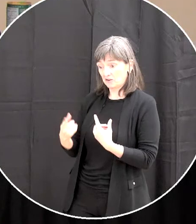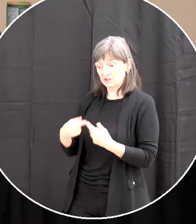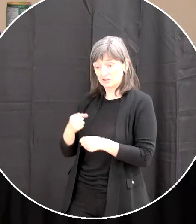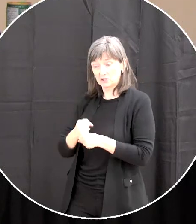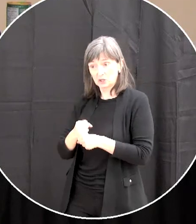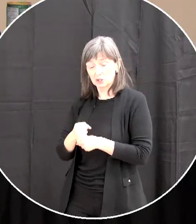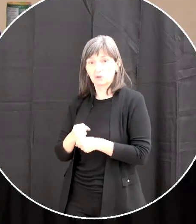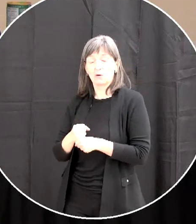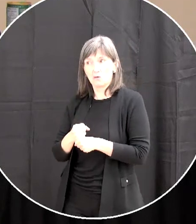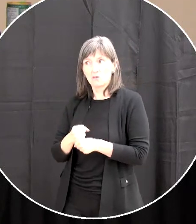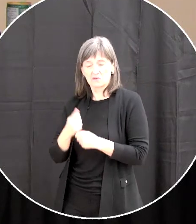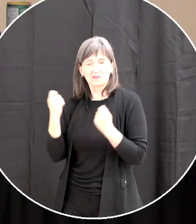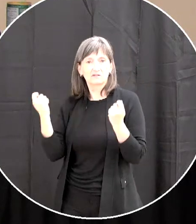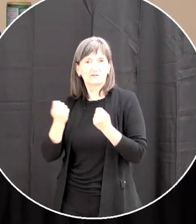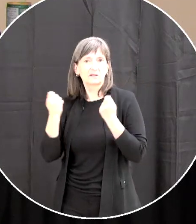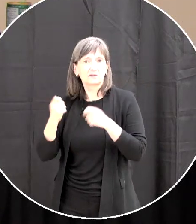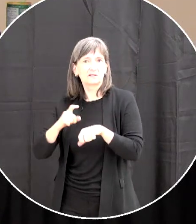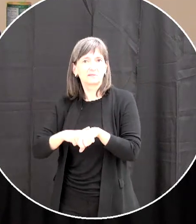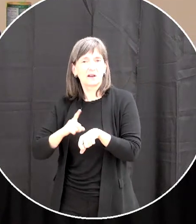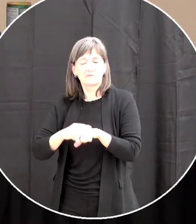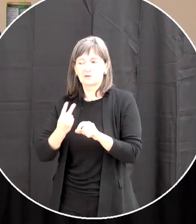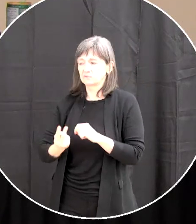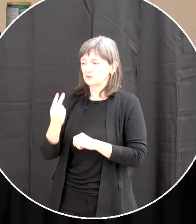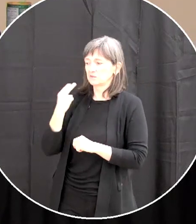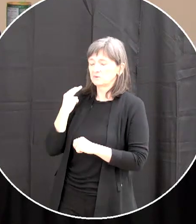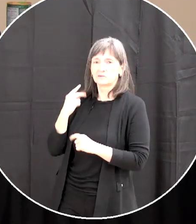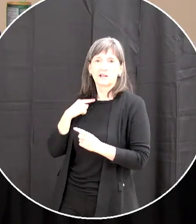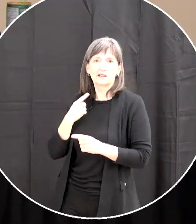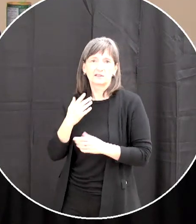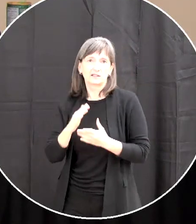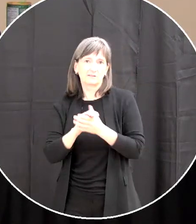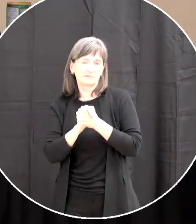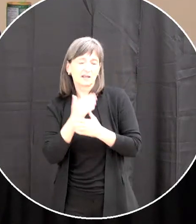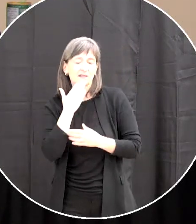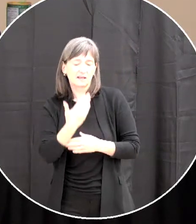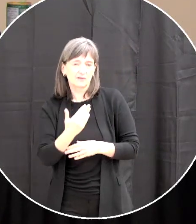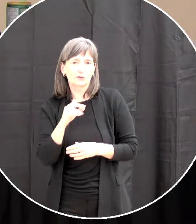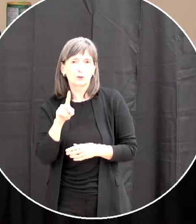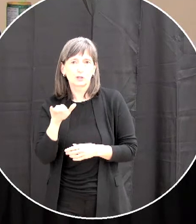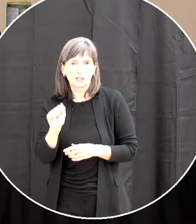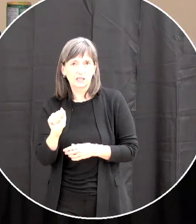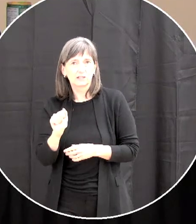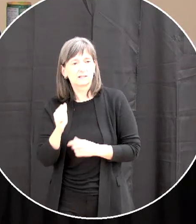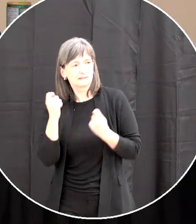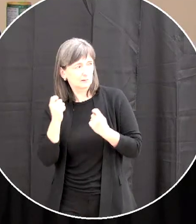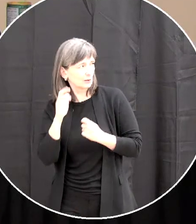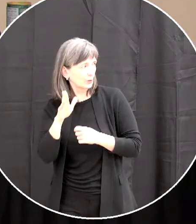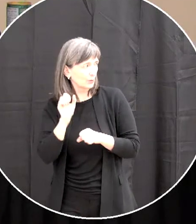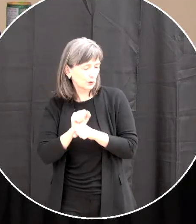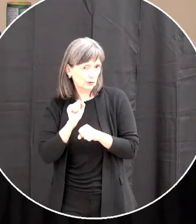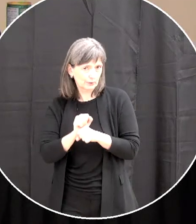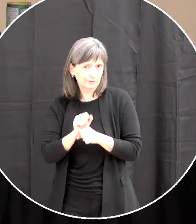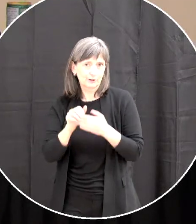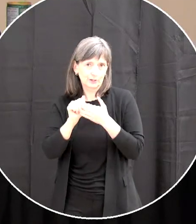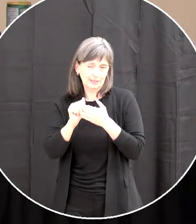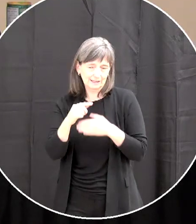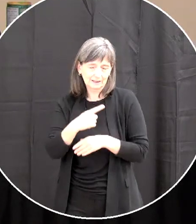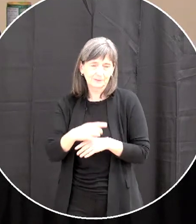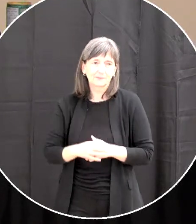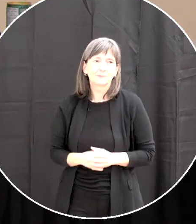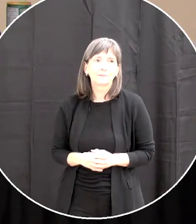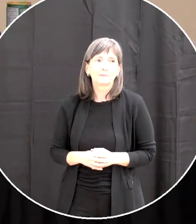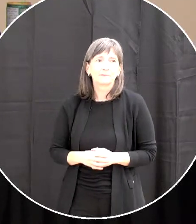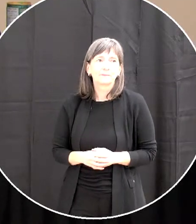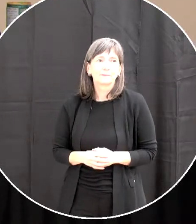to celebrate Georgina's contribution for heading this up. We're very